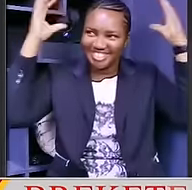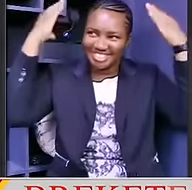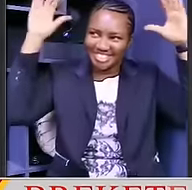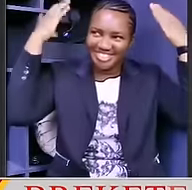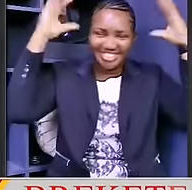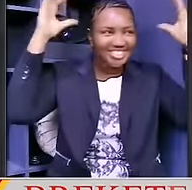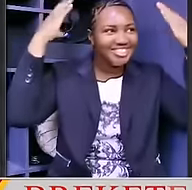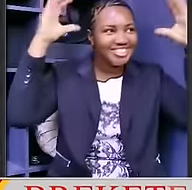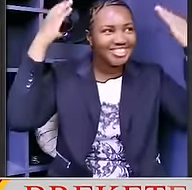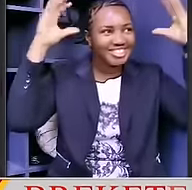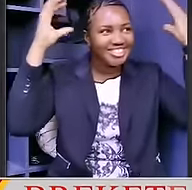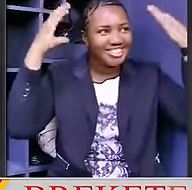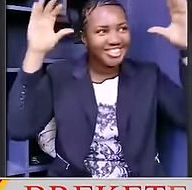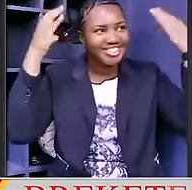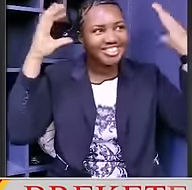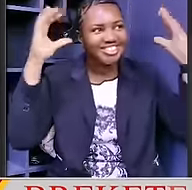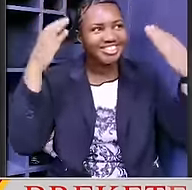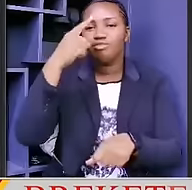Odogu.